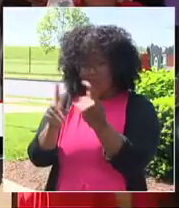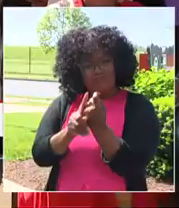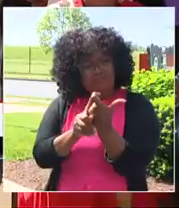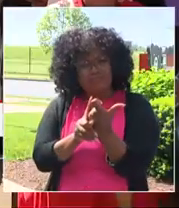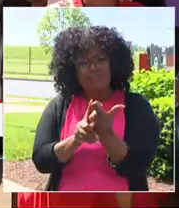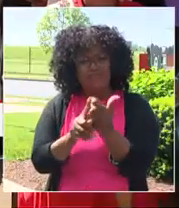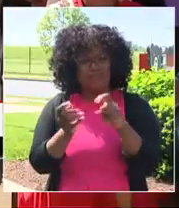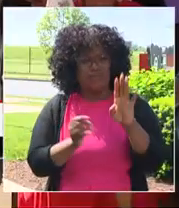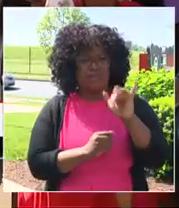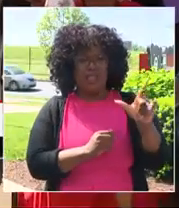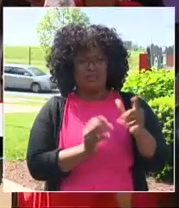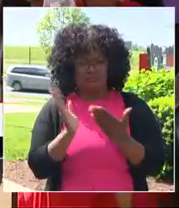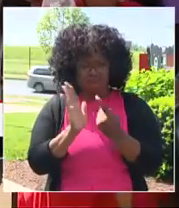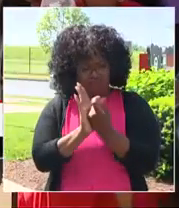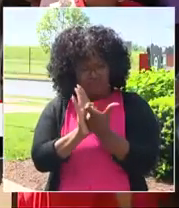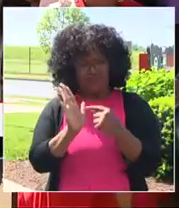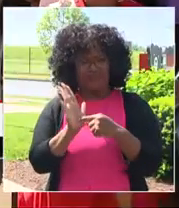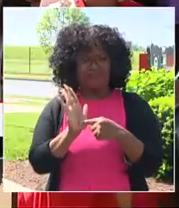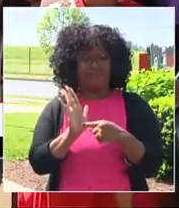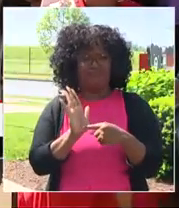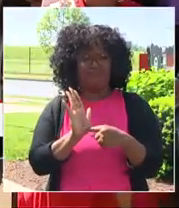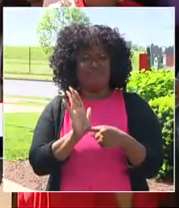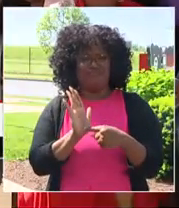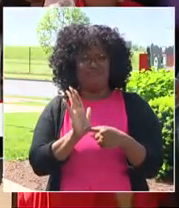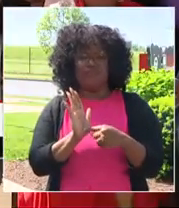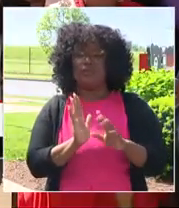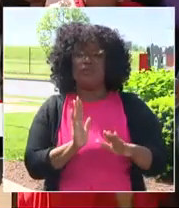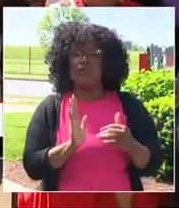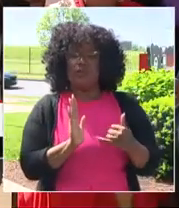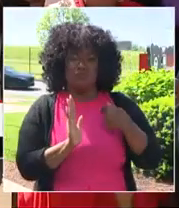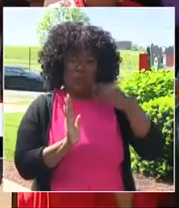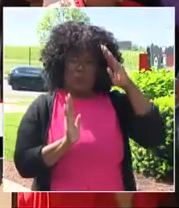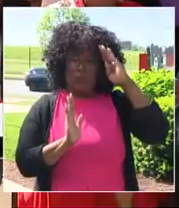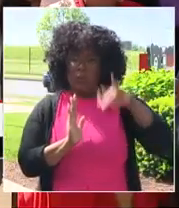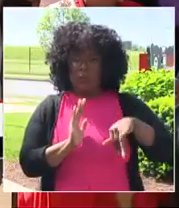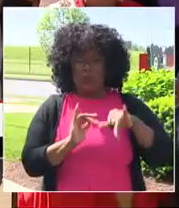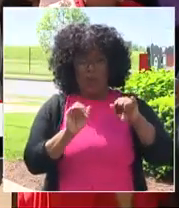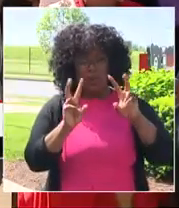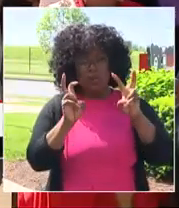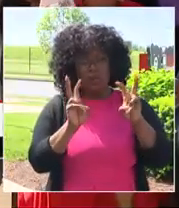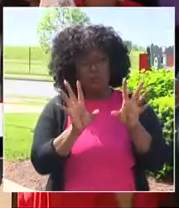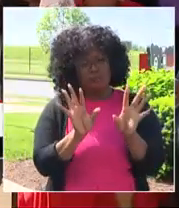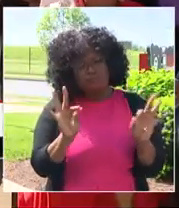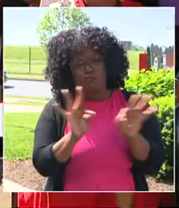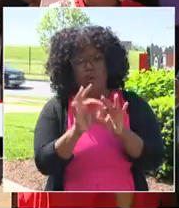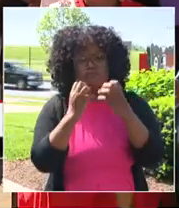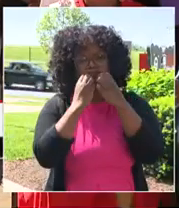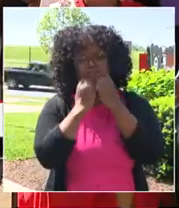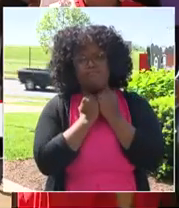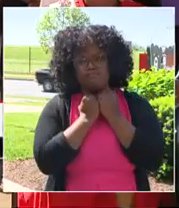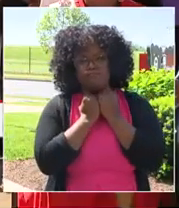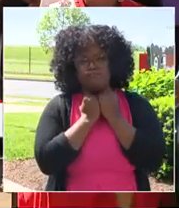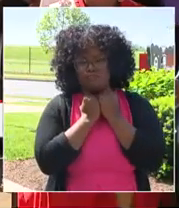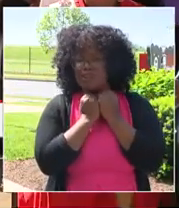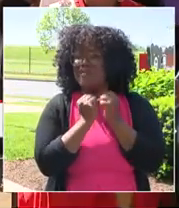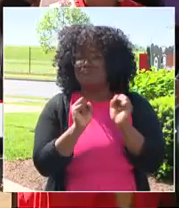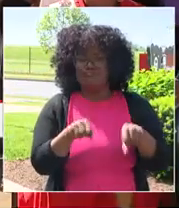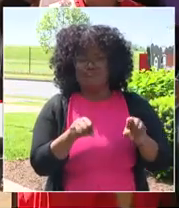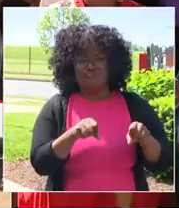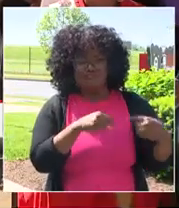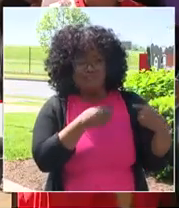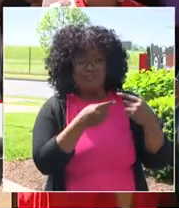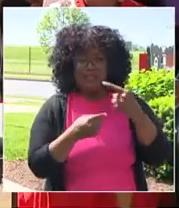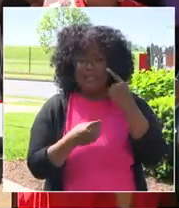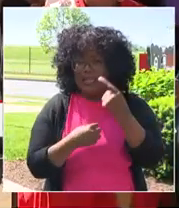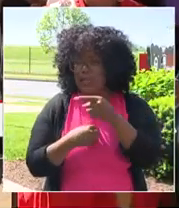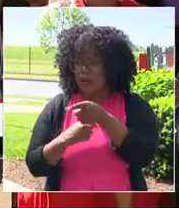reconciliation bill. We know that this is an issue that's important to us. It has been expressed in all 50